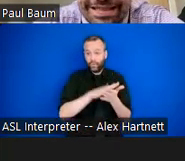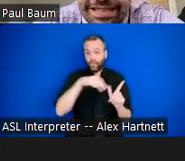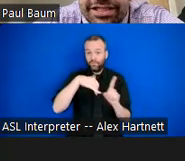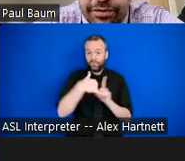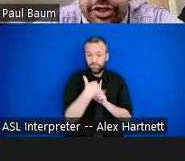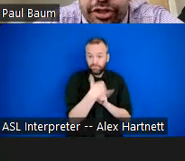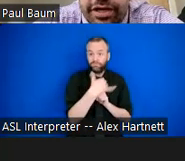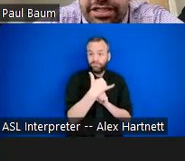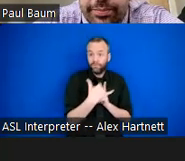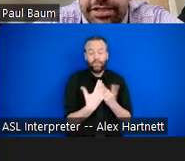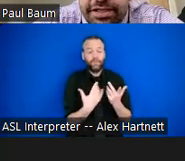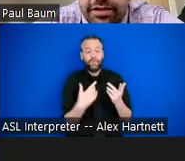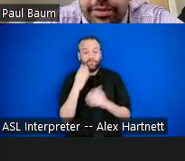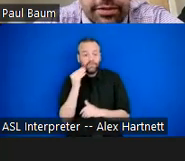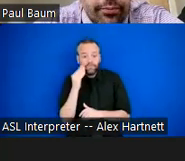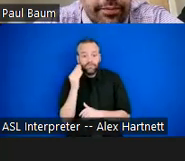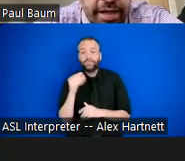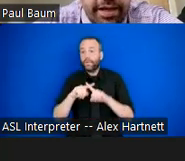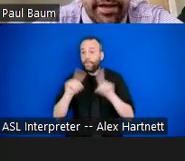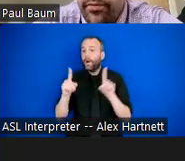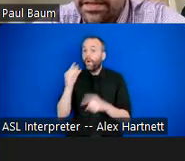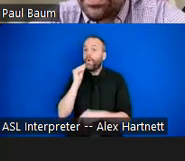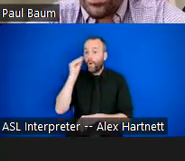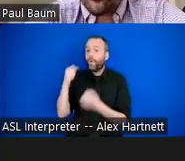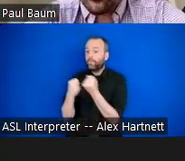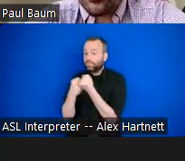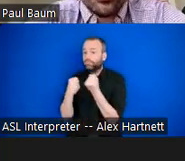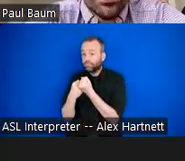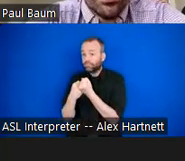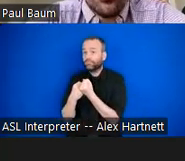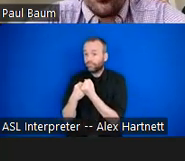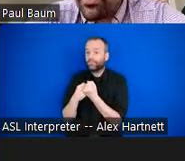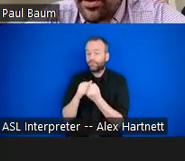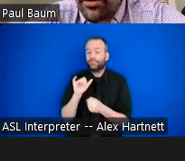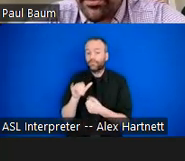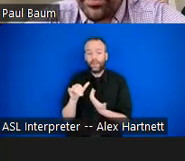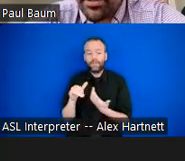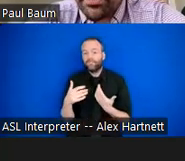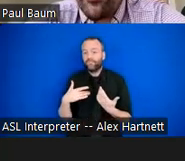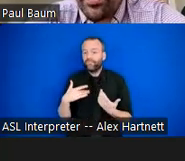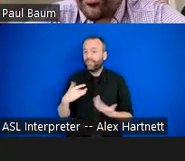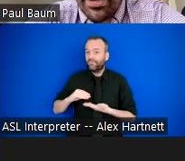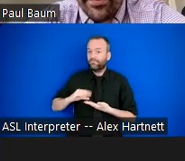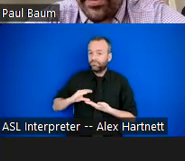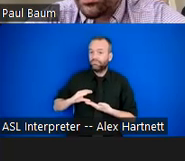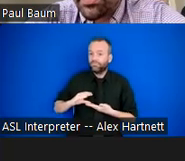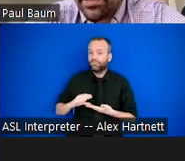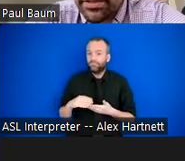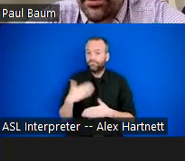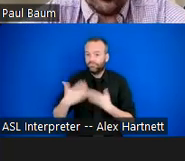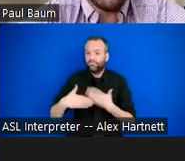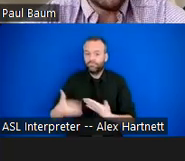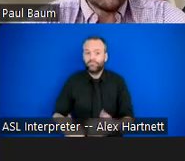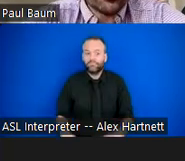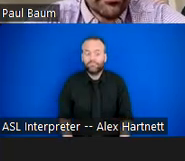still needed to ensure LGBTQ plus well-being. And that was a research study, a little bit older, but also very relevant